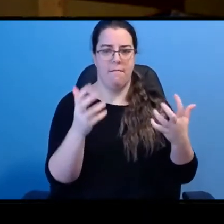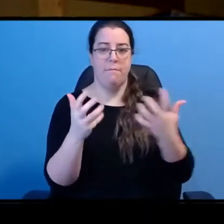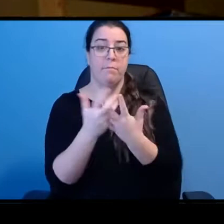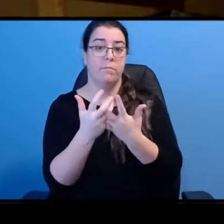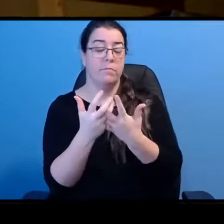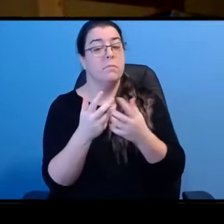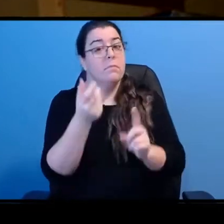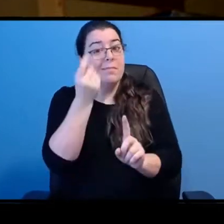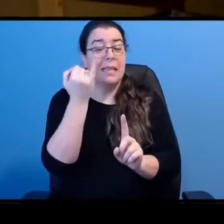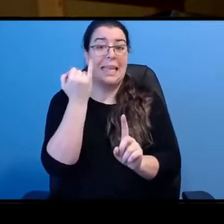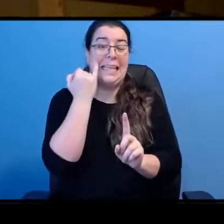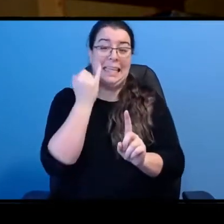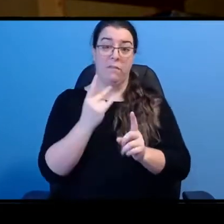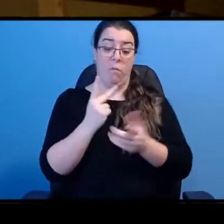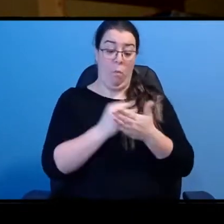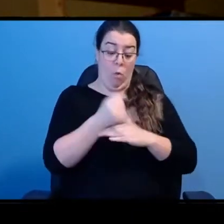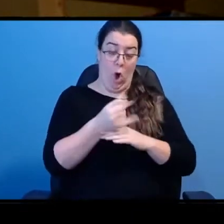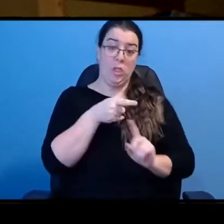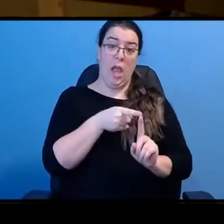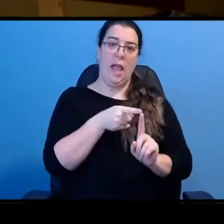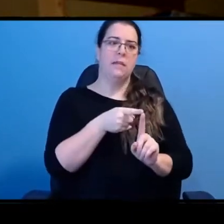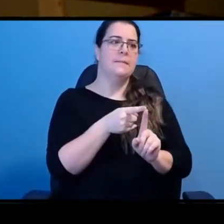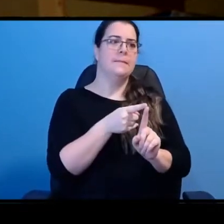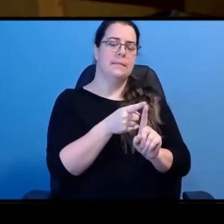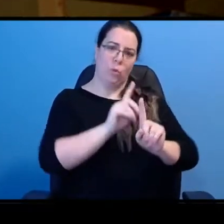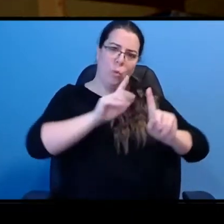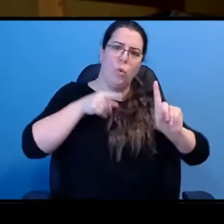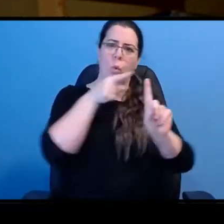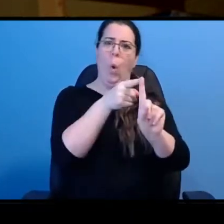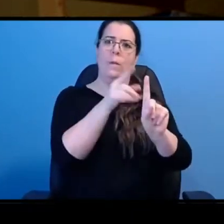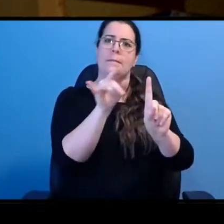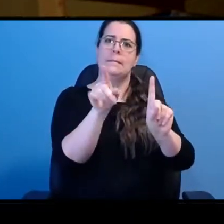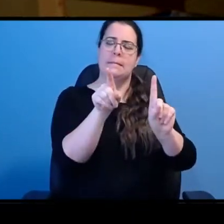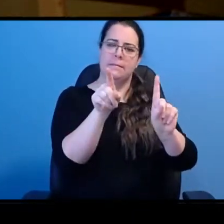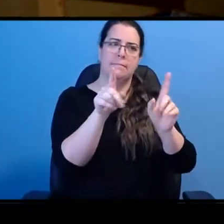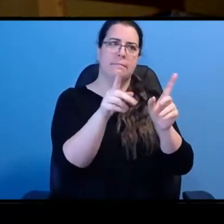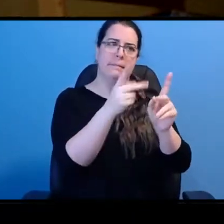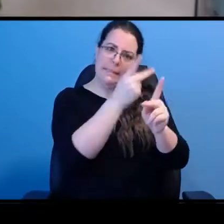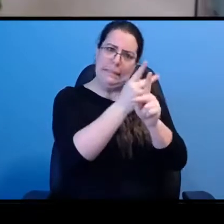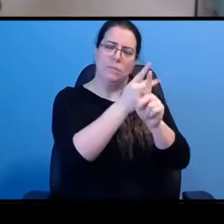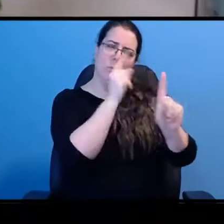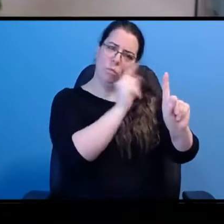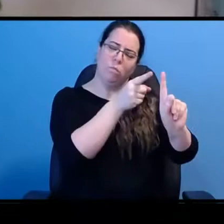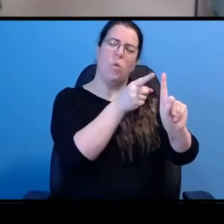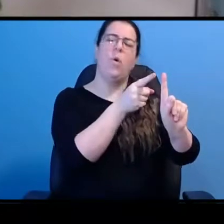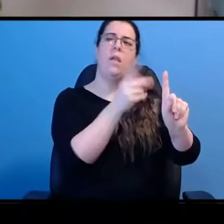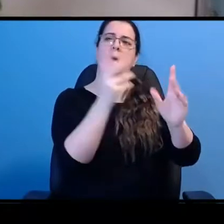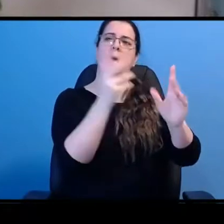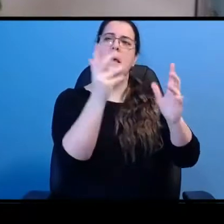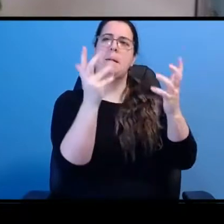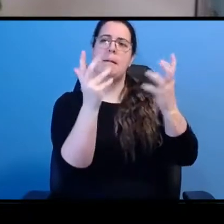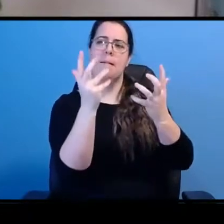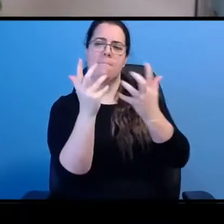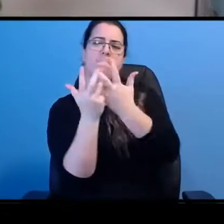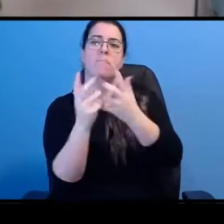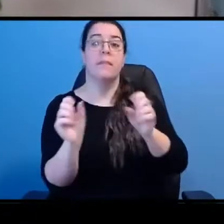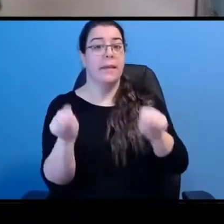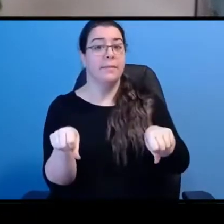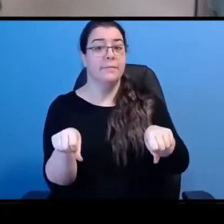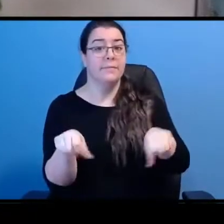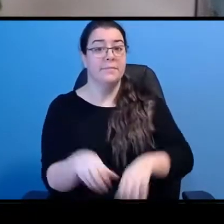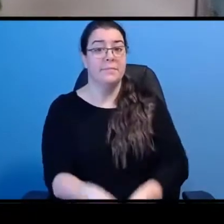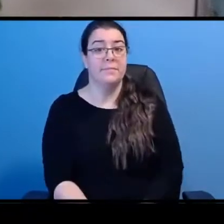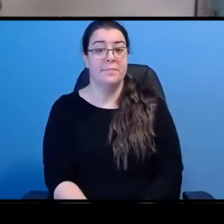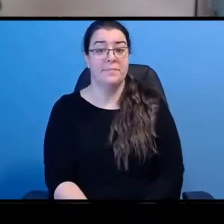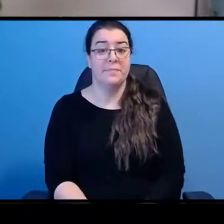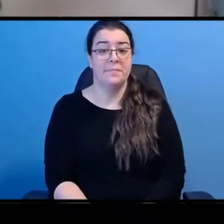just might have to take it a slightly different route. All right. So the next slide that we